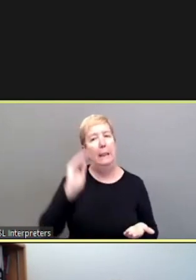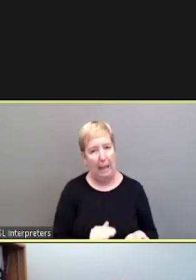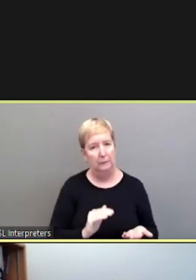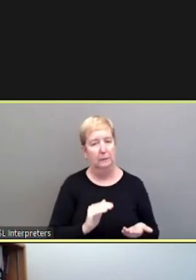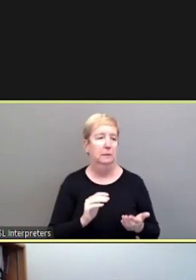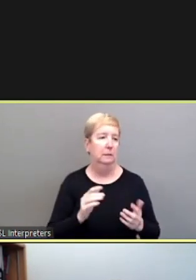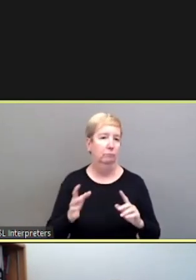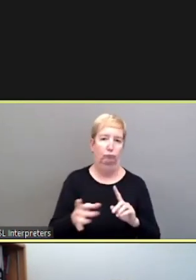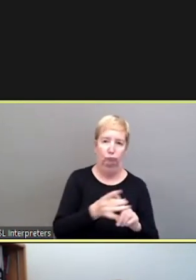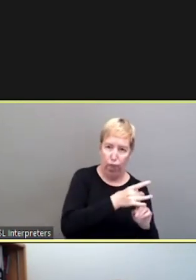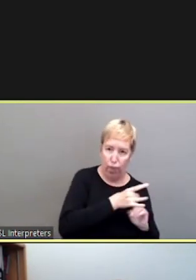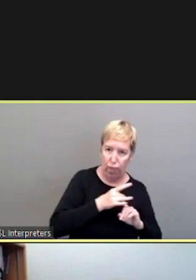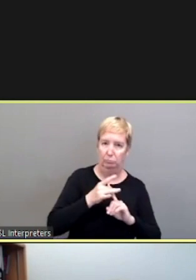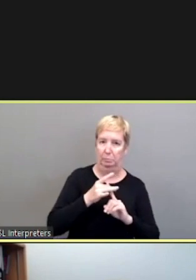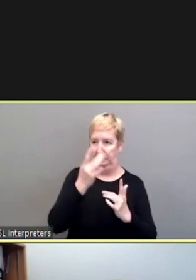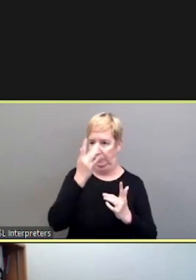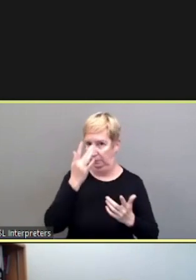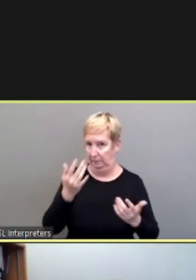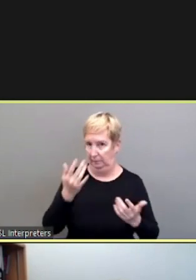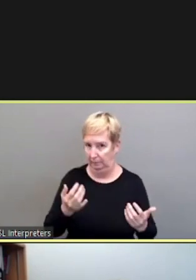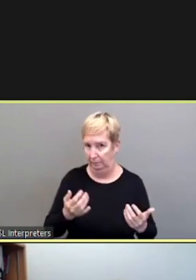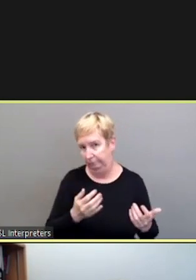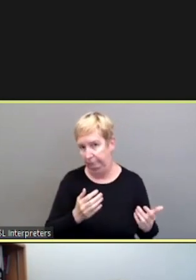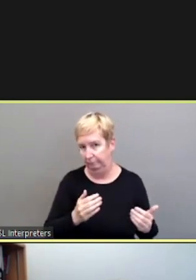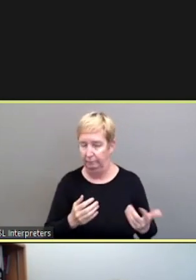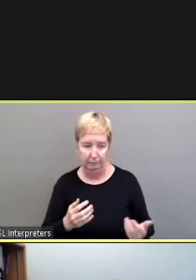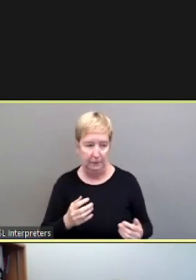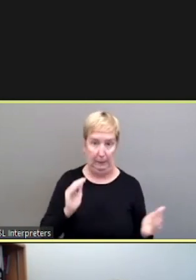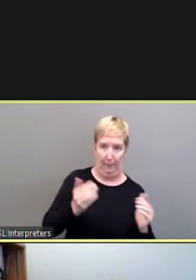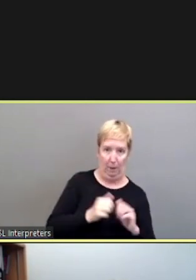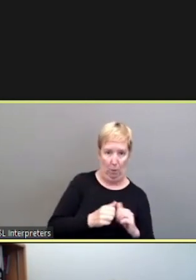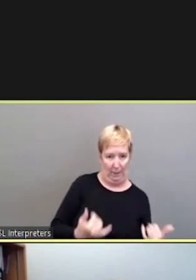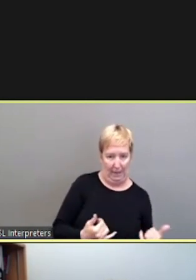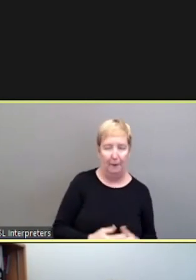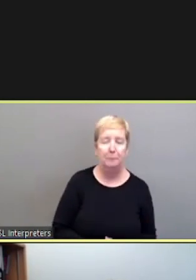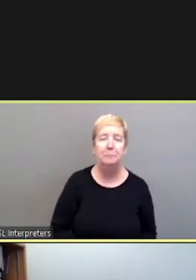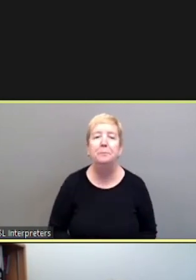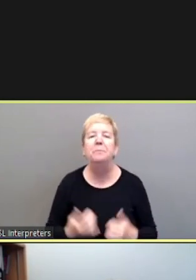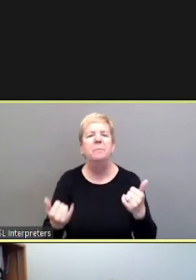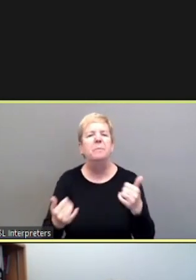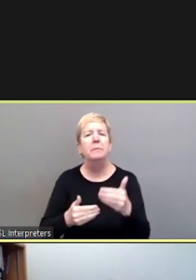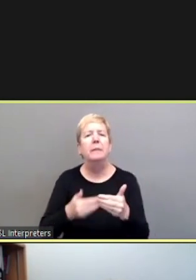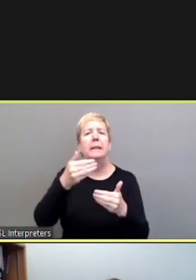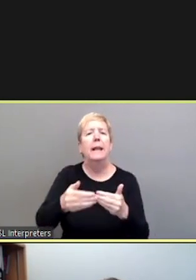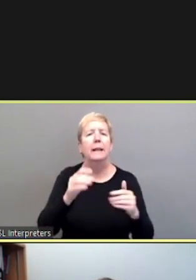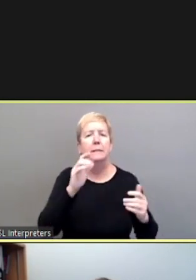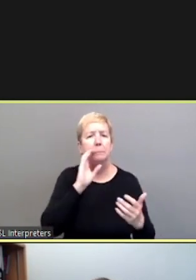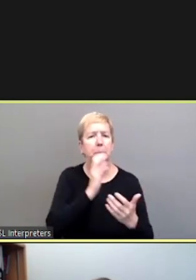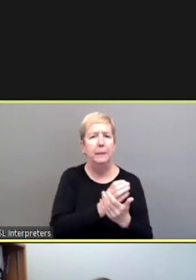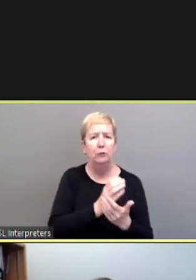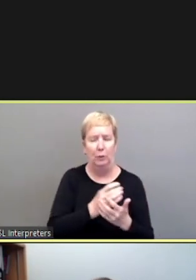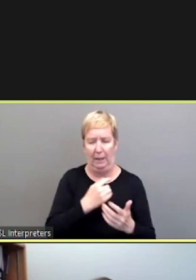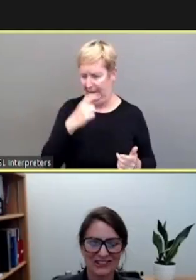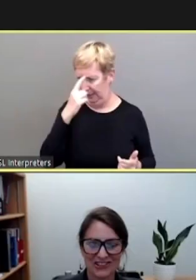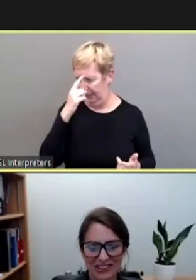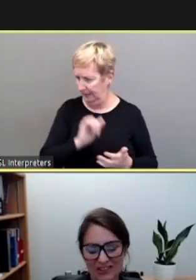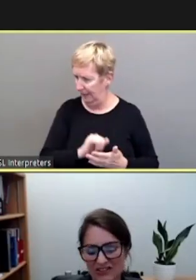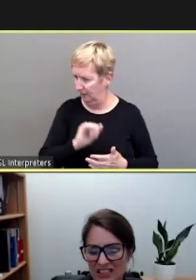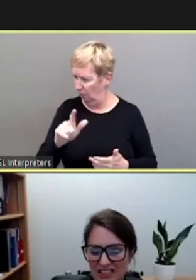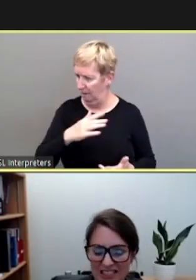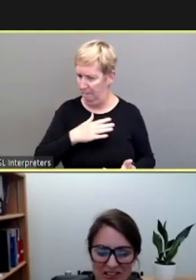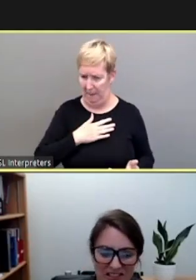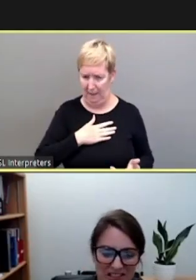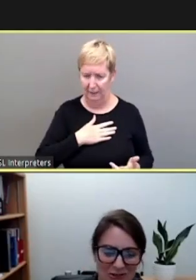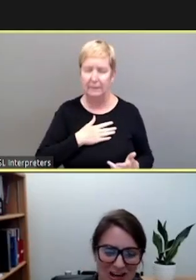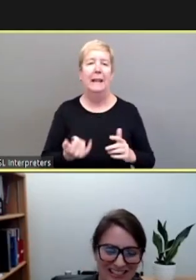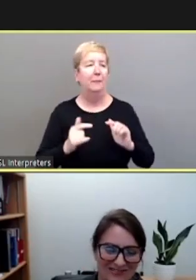seeing right now. So let me move to the next slide. I believe this may be all of the slides, and I'll turn it over